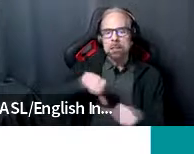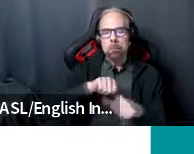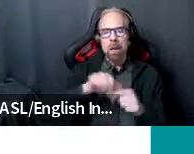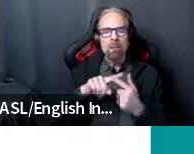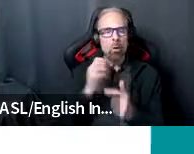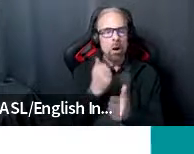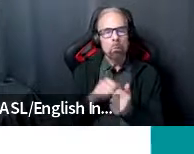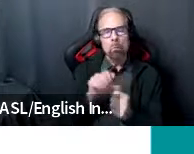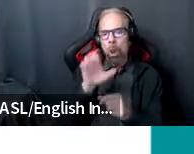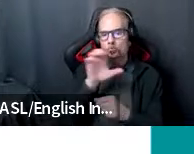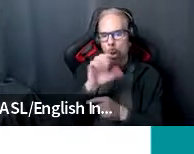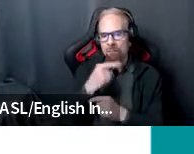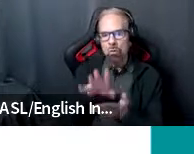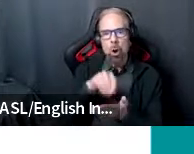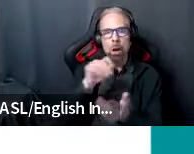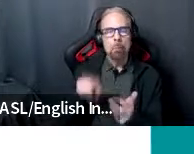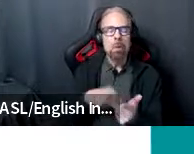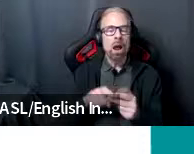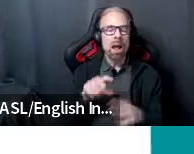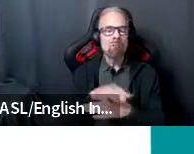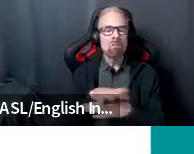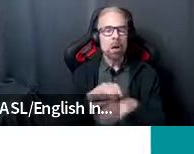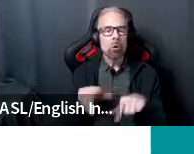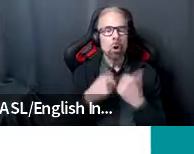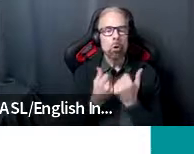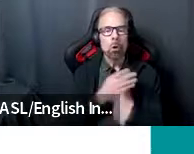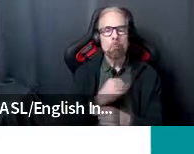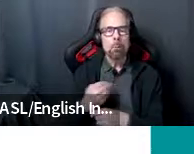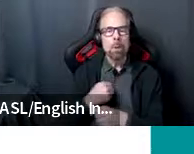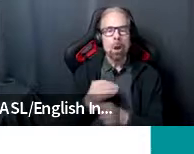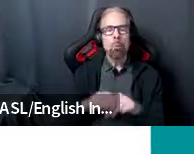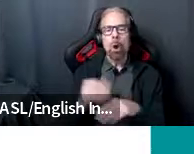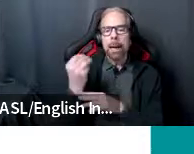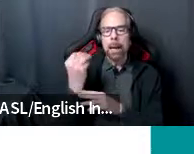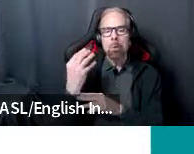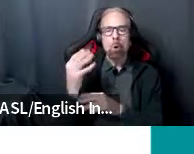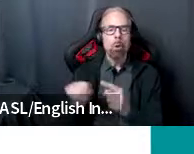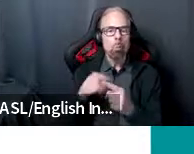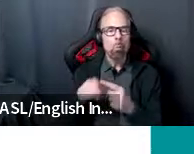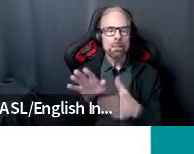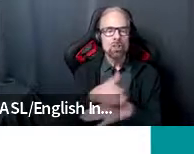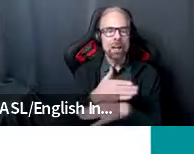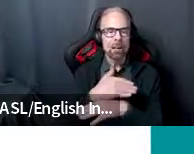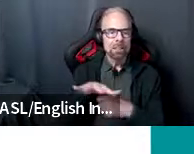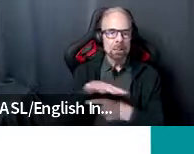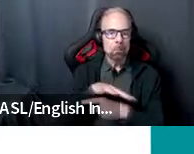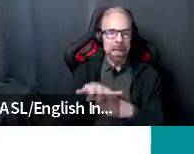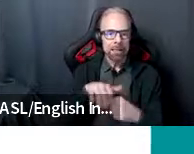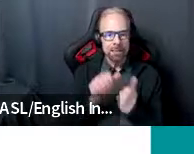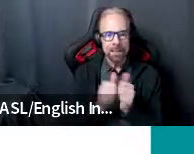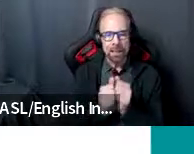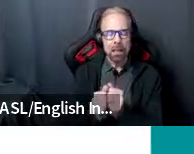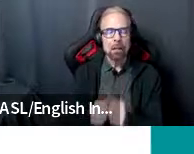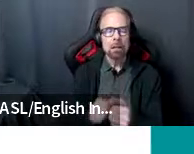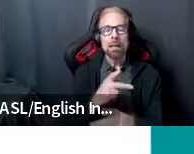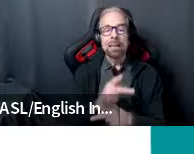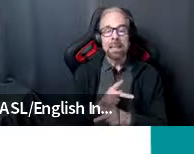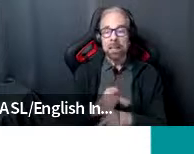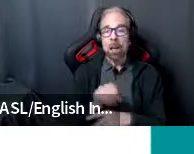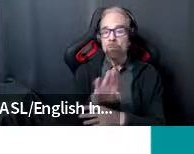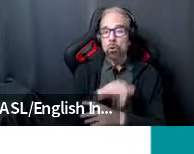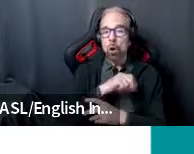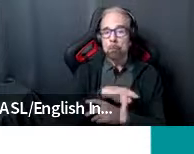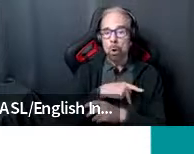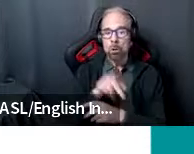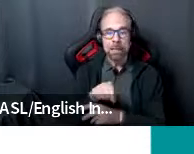learning. Advisory group members will turn cameras on as you share this space together. Take care of your personal needs as they